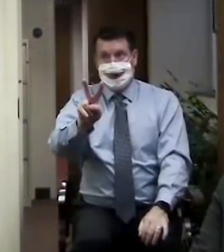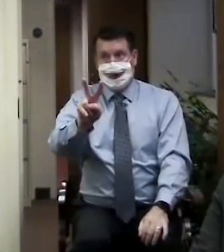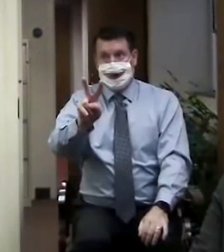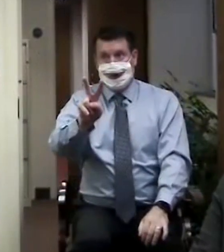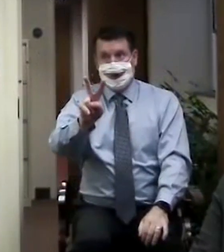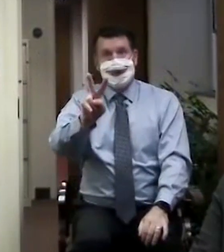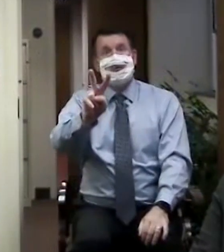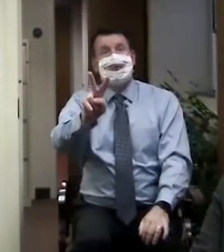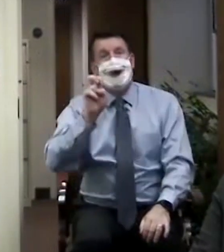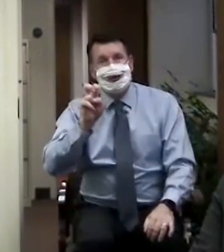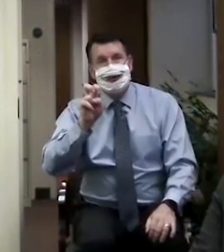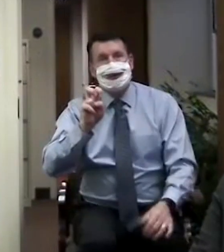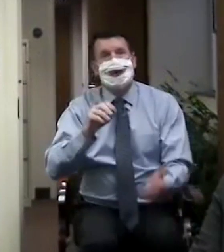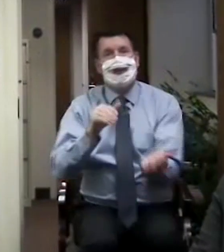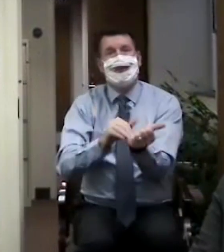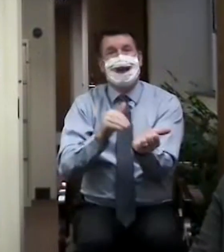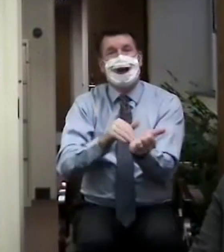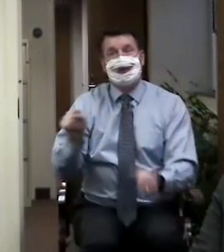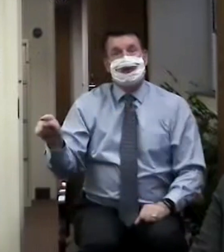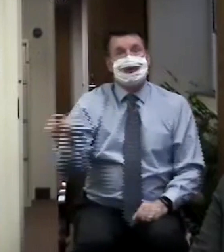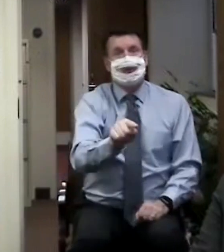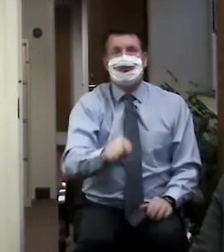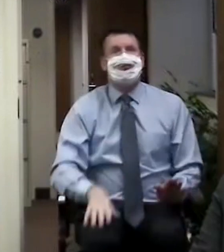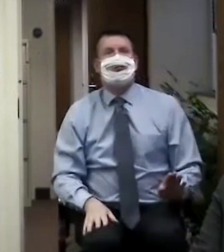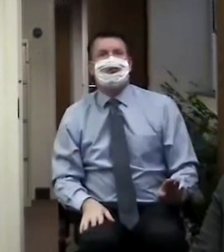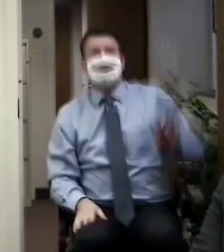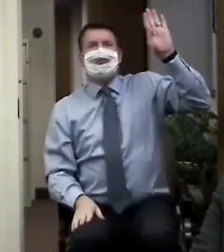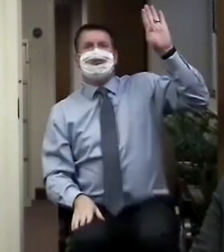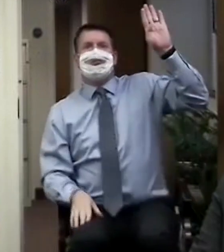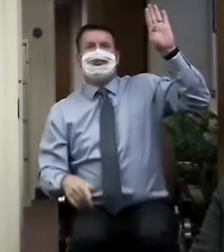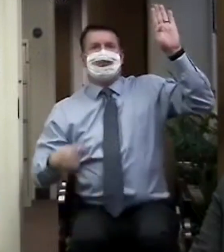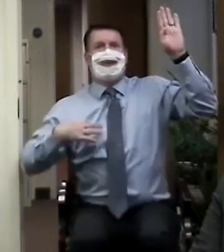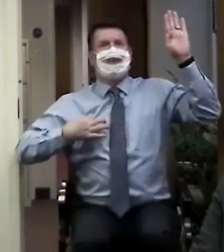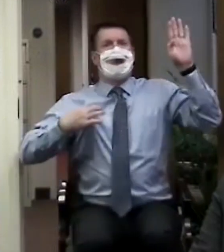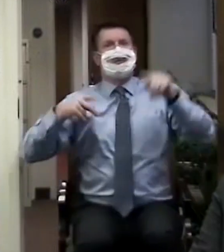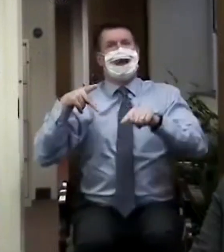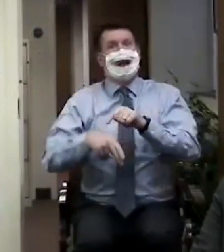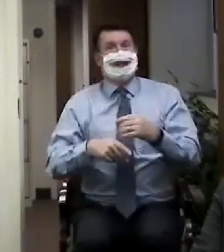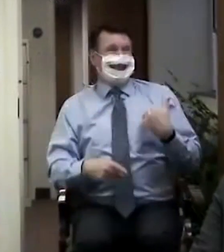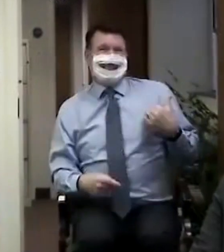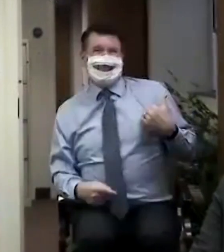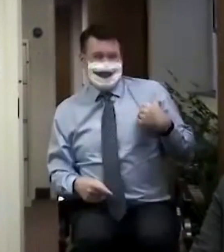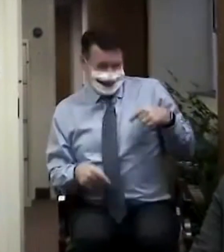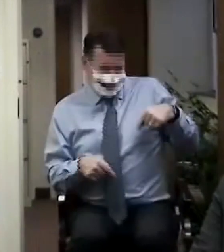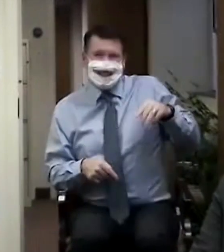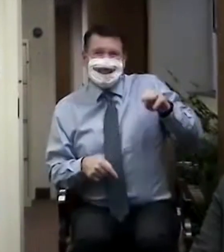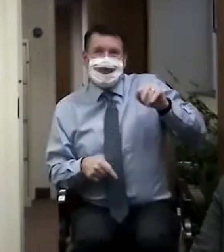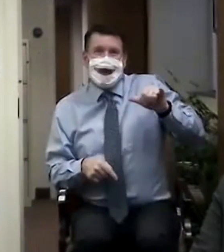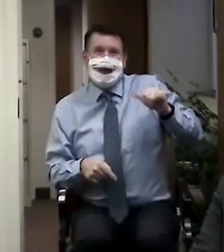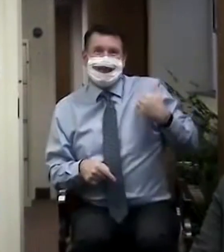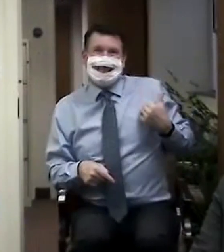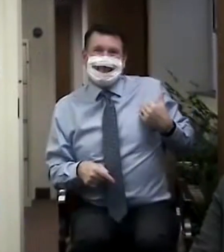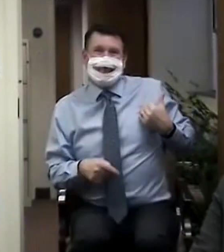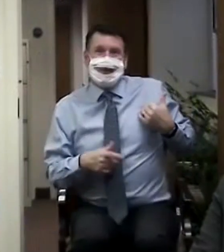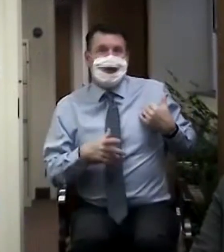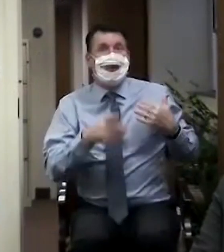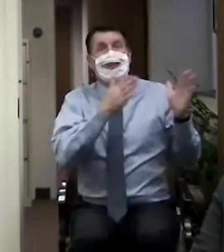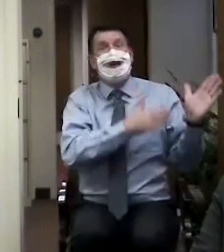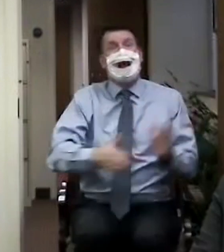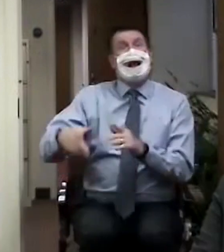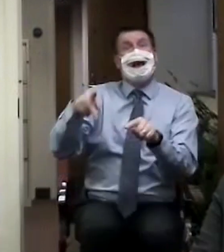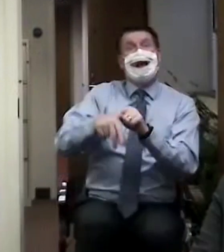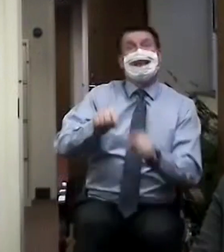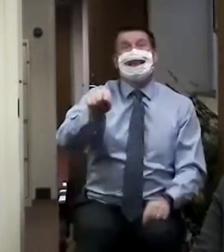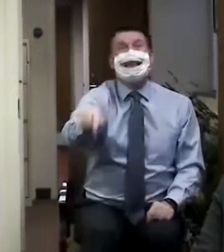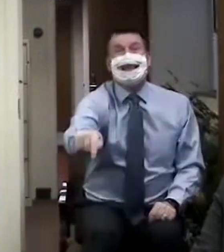staff that I've interacted with have been, I would say, surprisingly positive in their view of the future. All